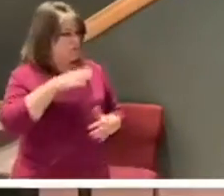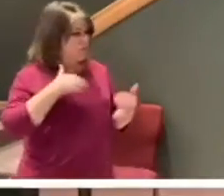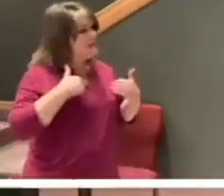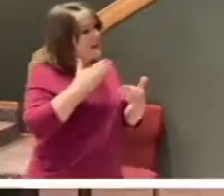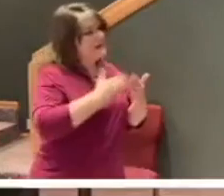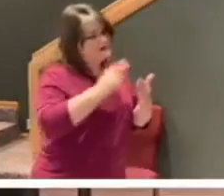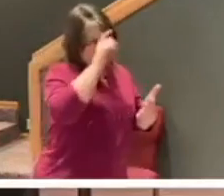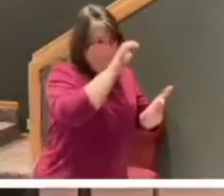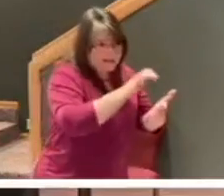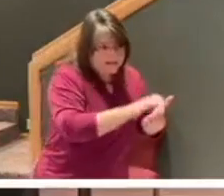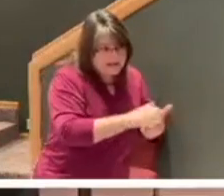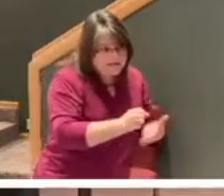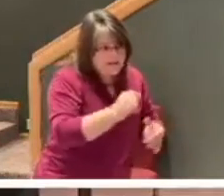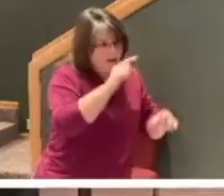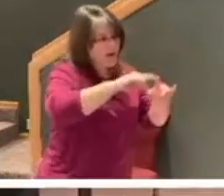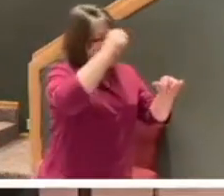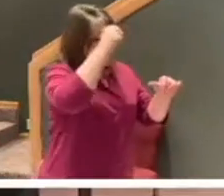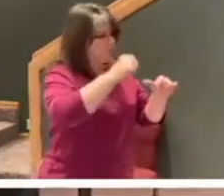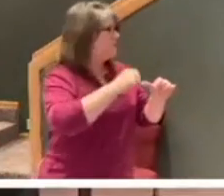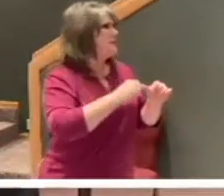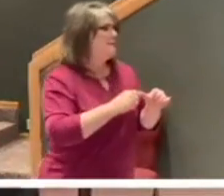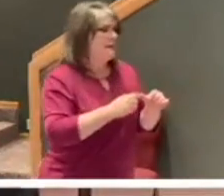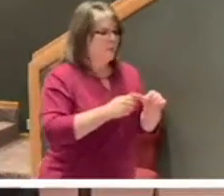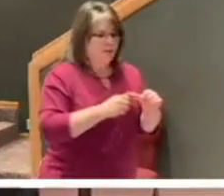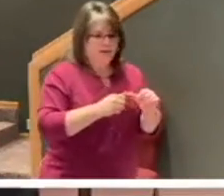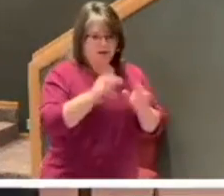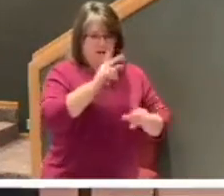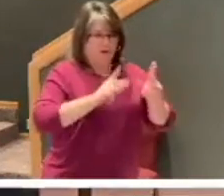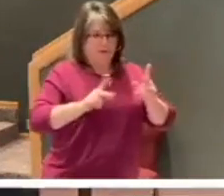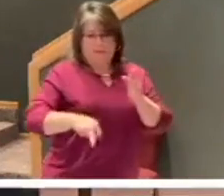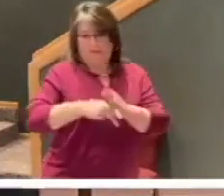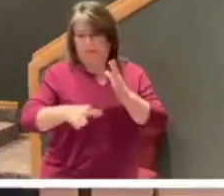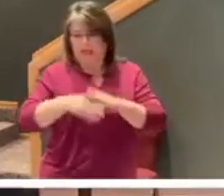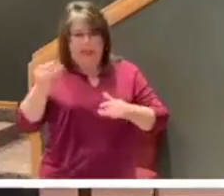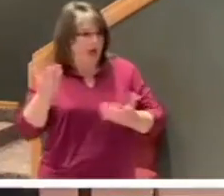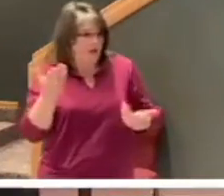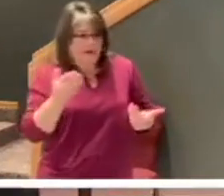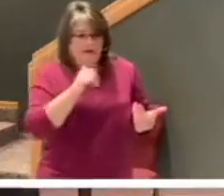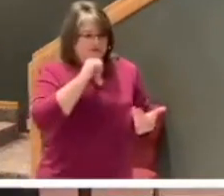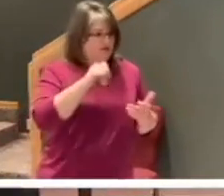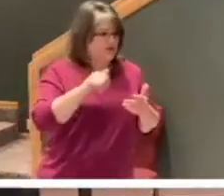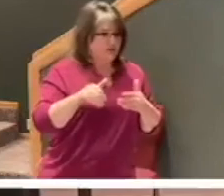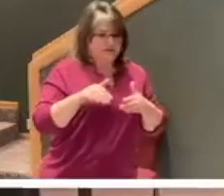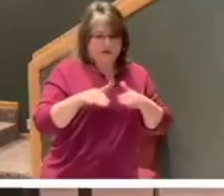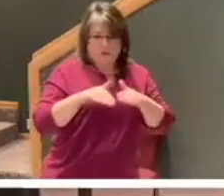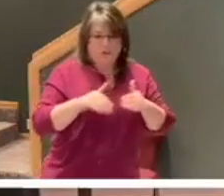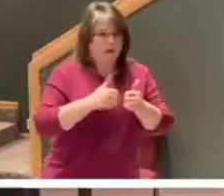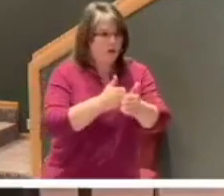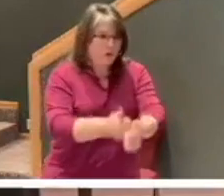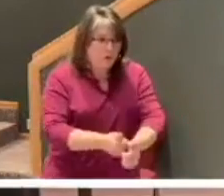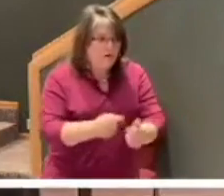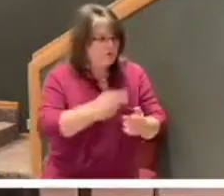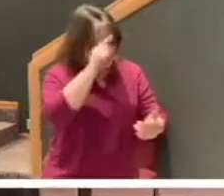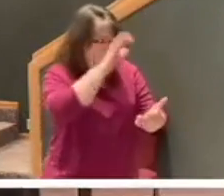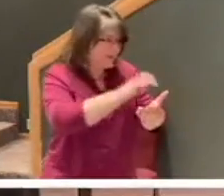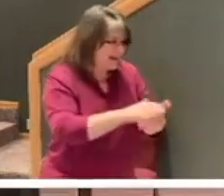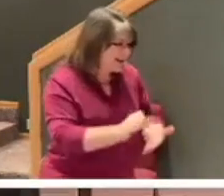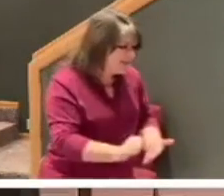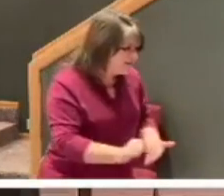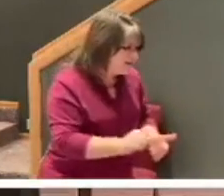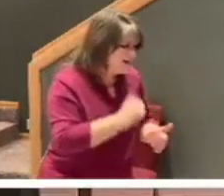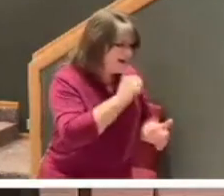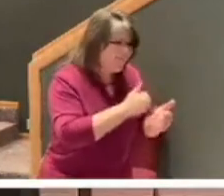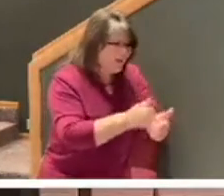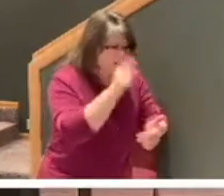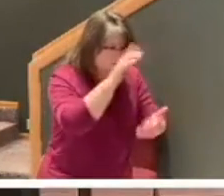beliefs, but remember, she's been ostracized by her community. She wasn't even walking according to her beliefs, but yet